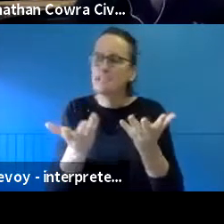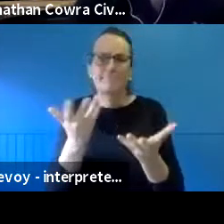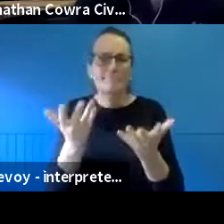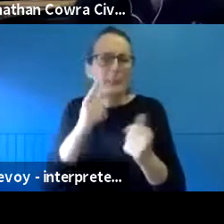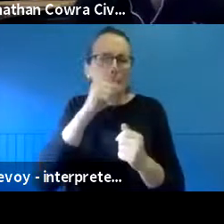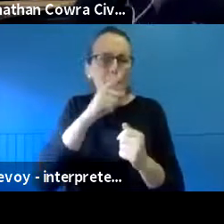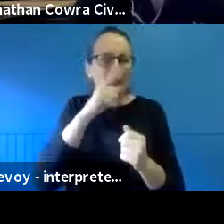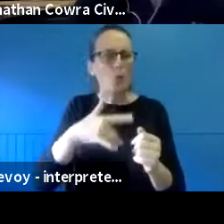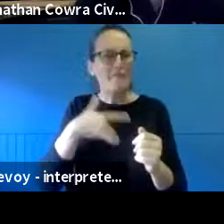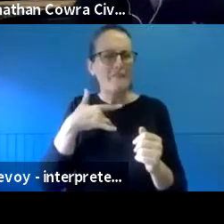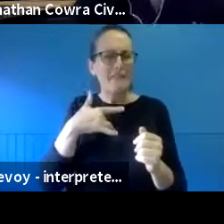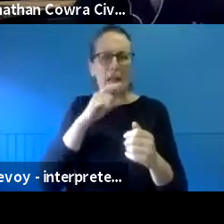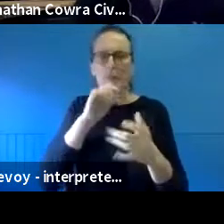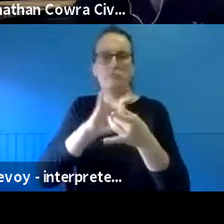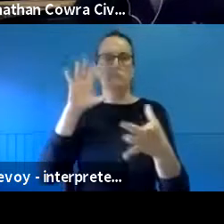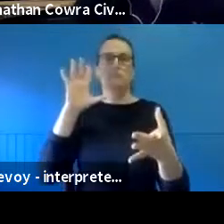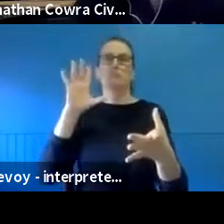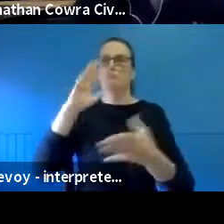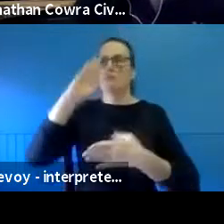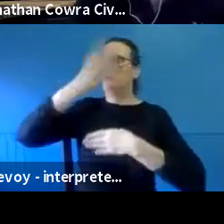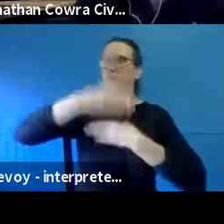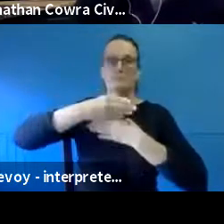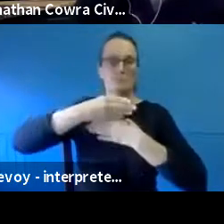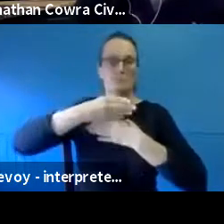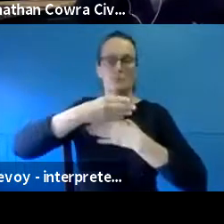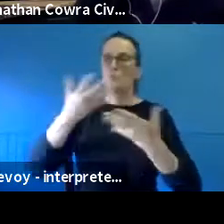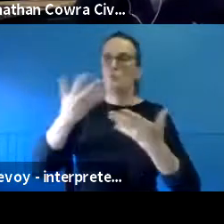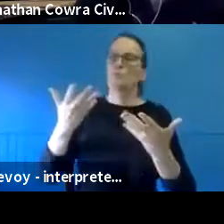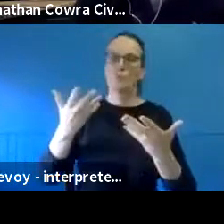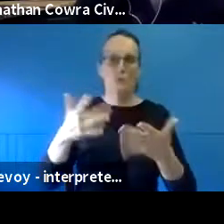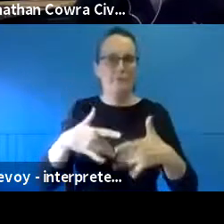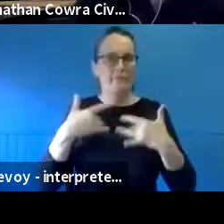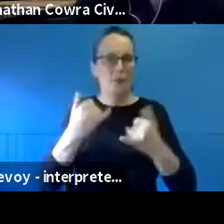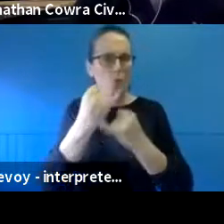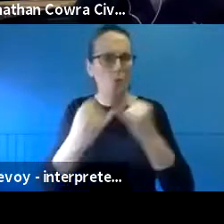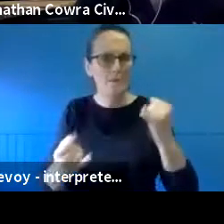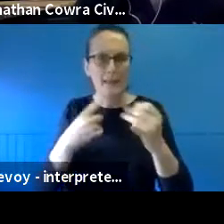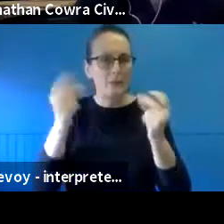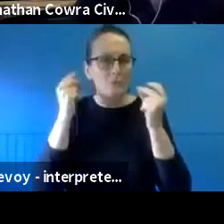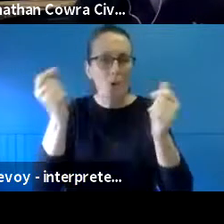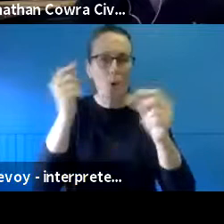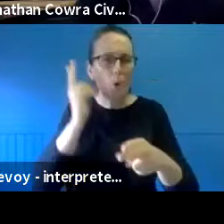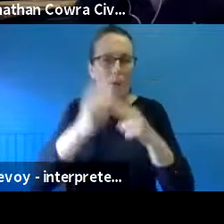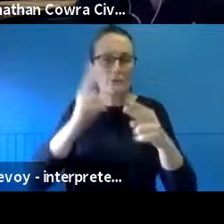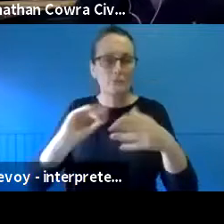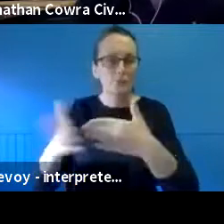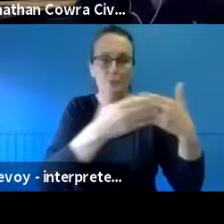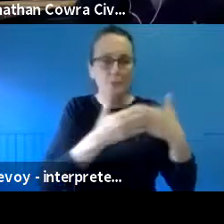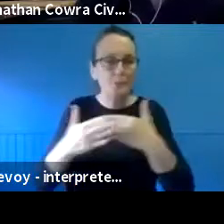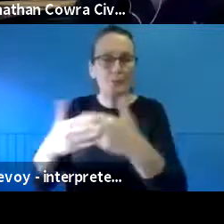people were feeling very disconnected from each other. Maybe that was more exacerbated by the speed at which everything kind of shut